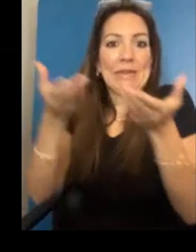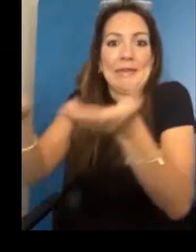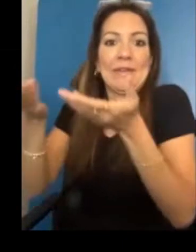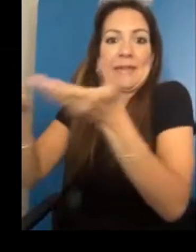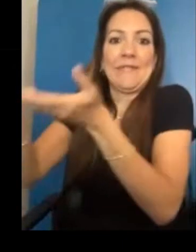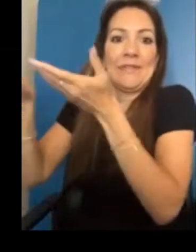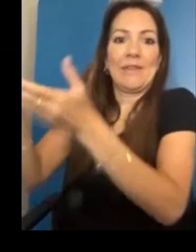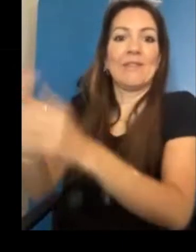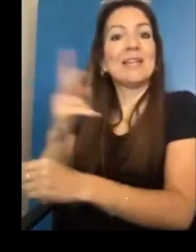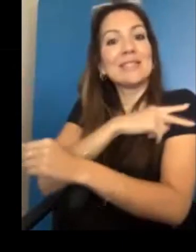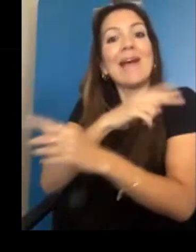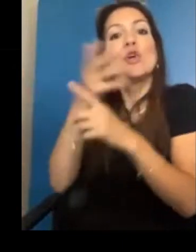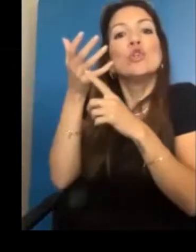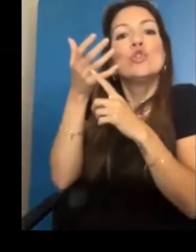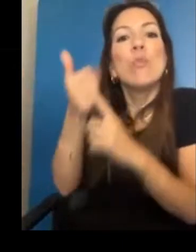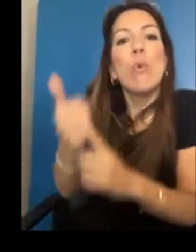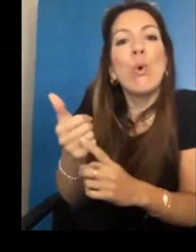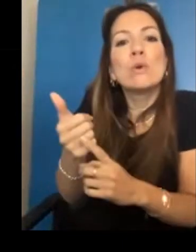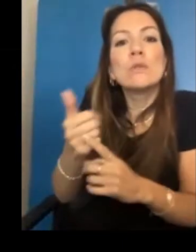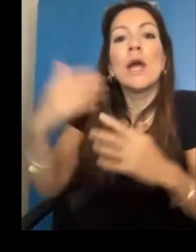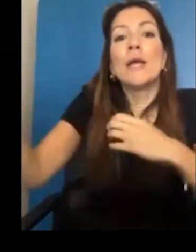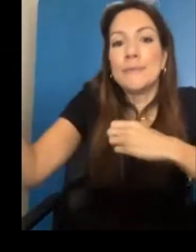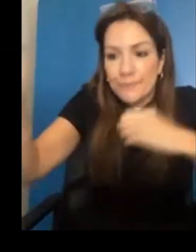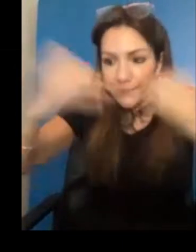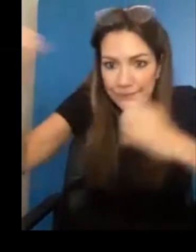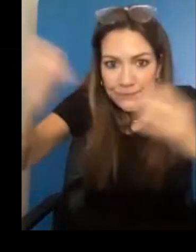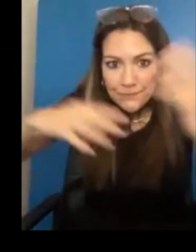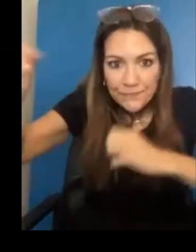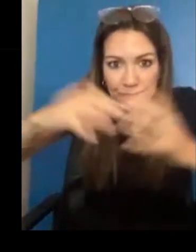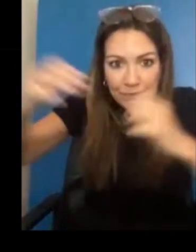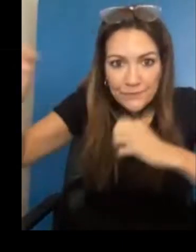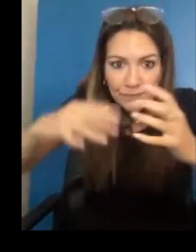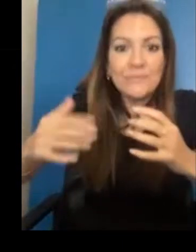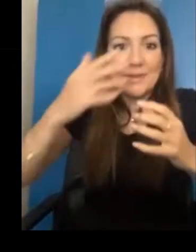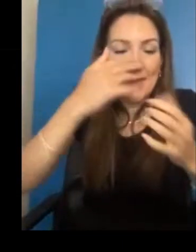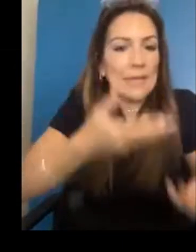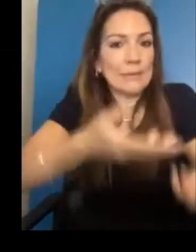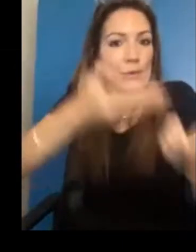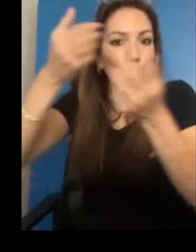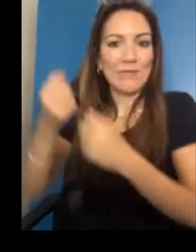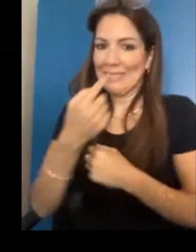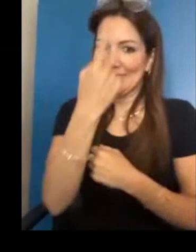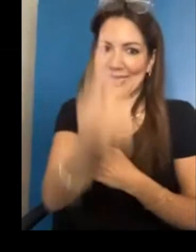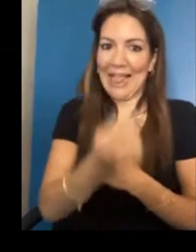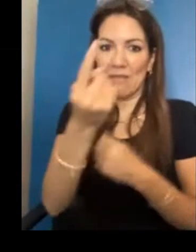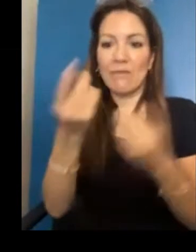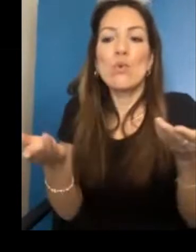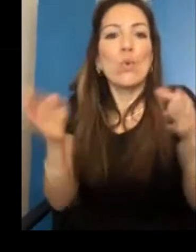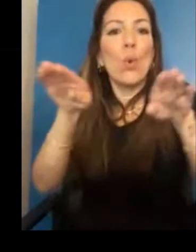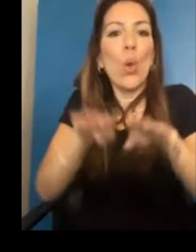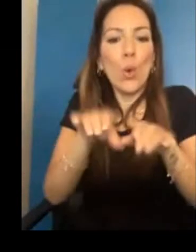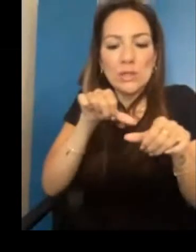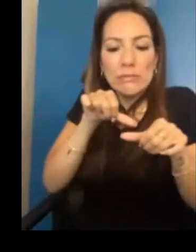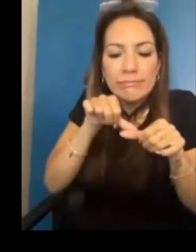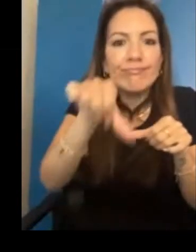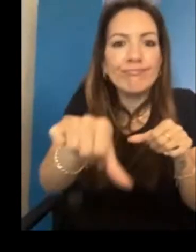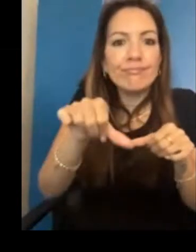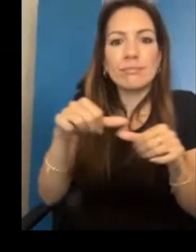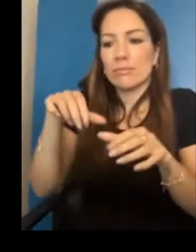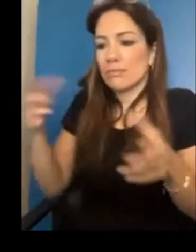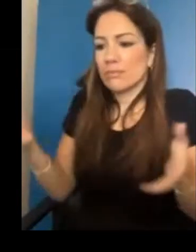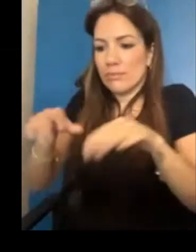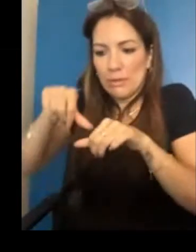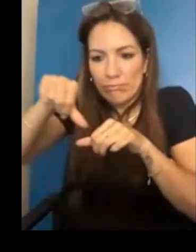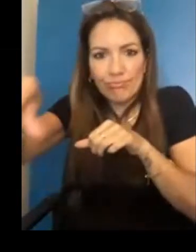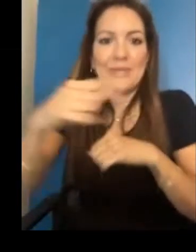that. And they will then seal their own boxes, and anything they want to, they can carry over themselves, but everything will be